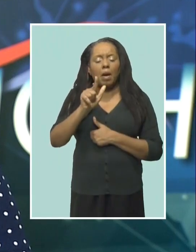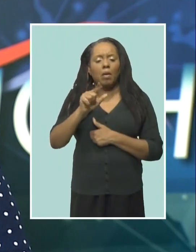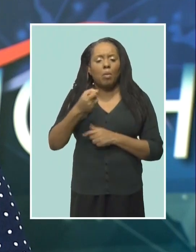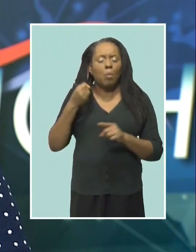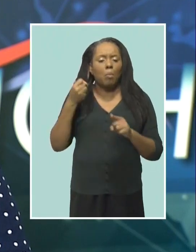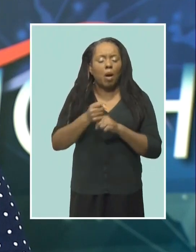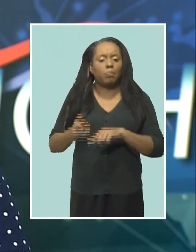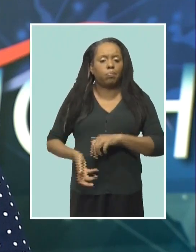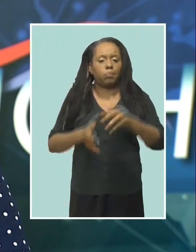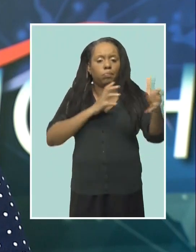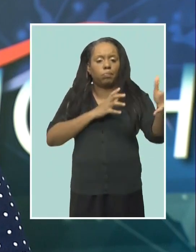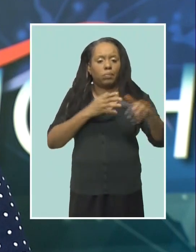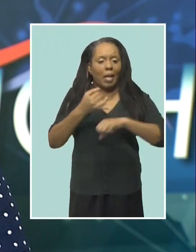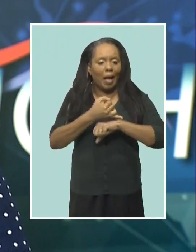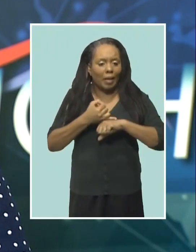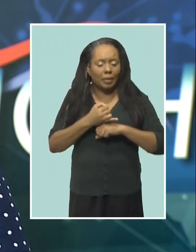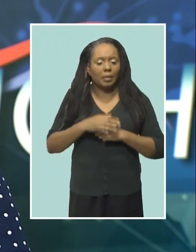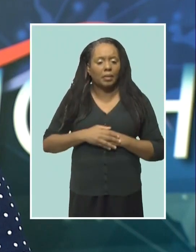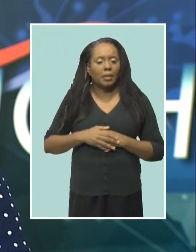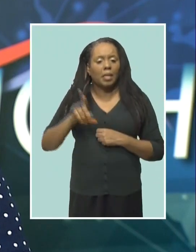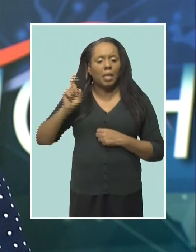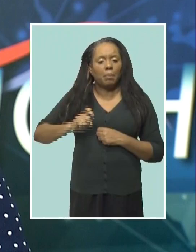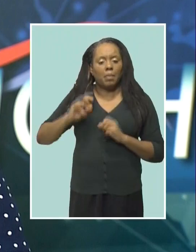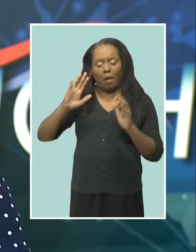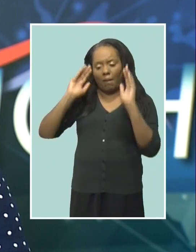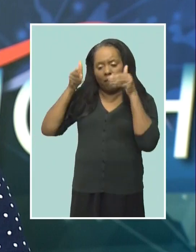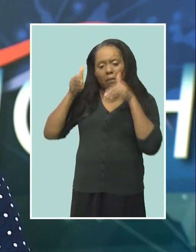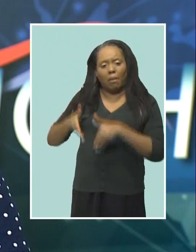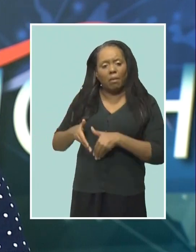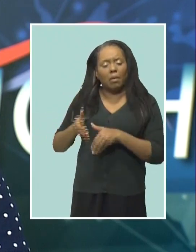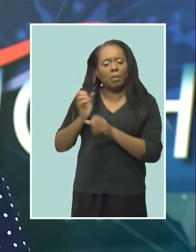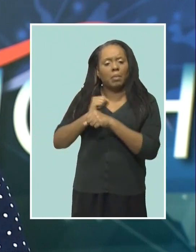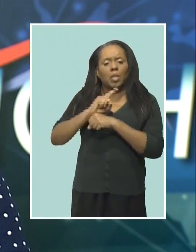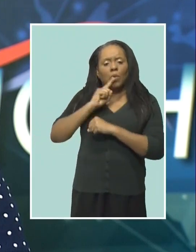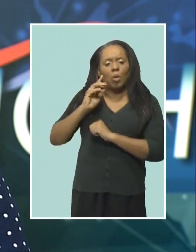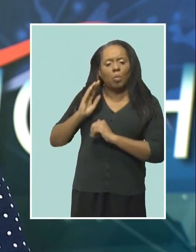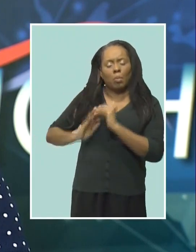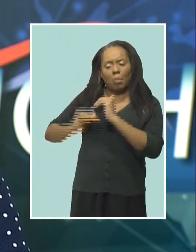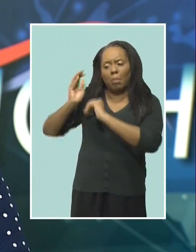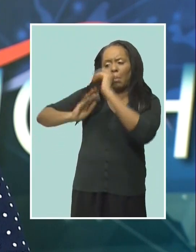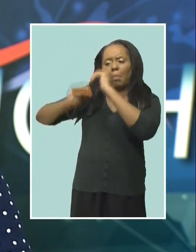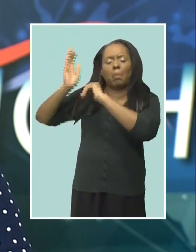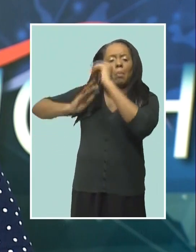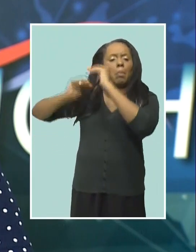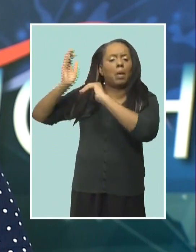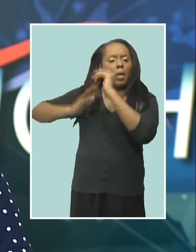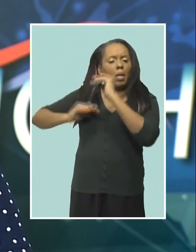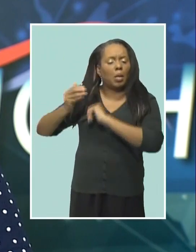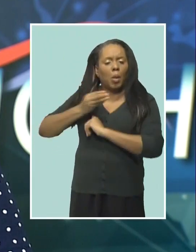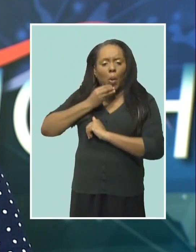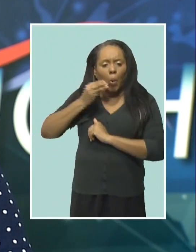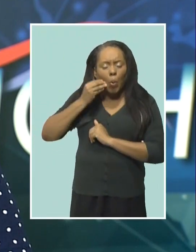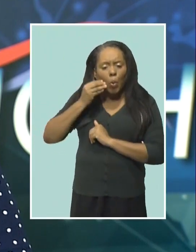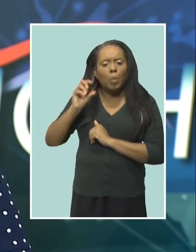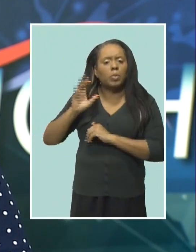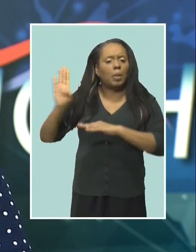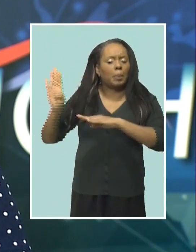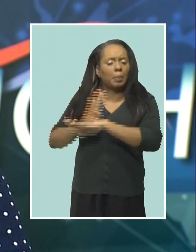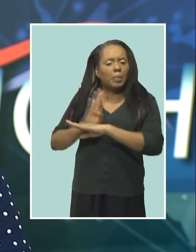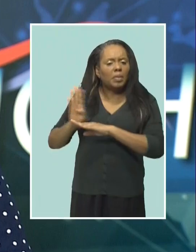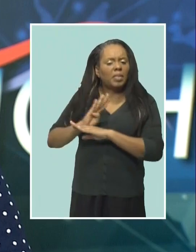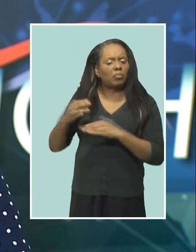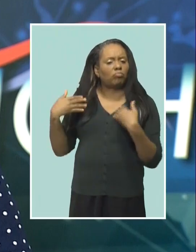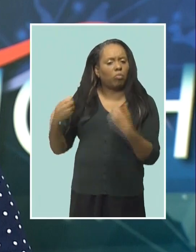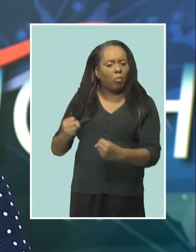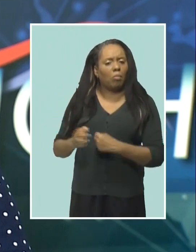Barbados and the other islands in the region must focus on creating resilient commercial buildings and homes. He gave his views on CBC